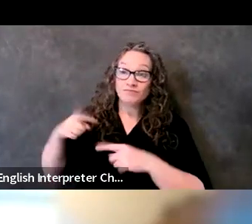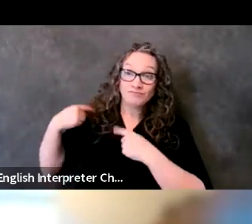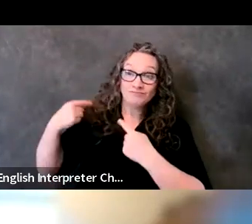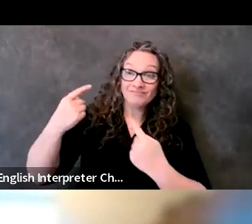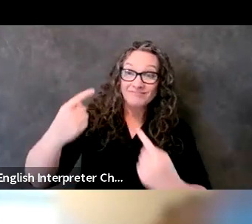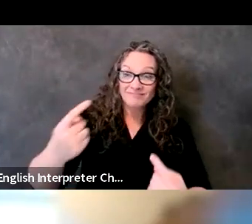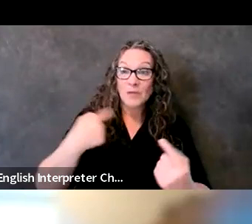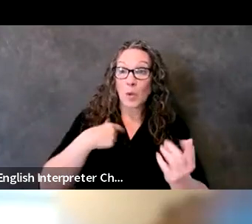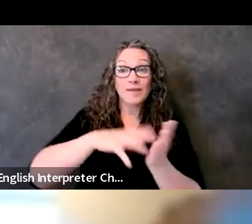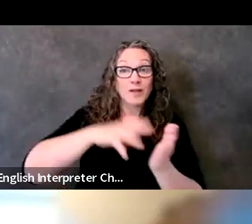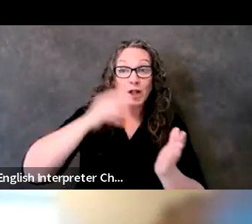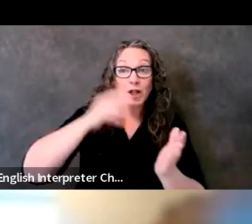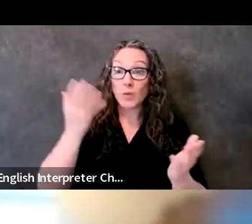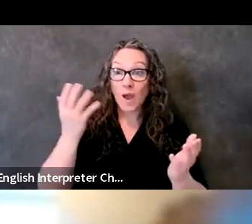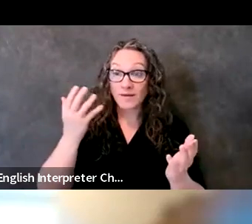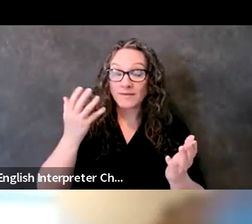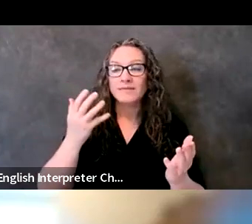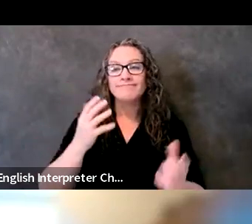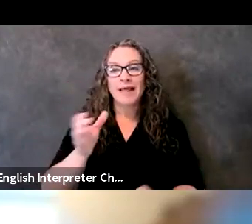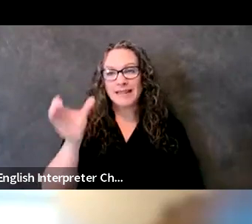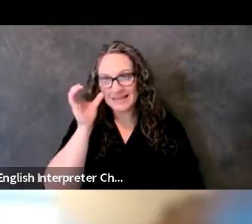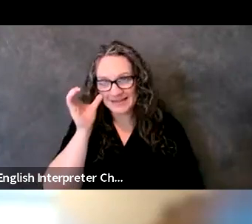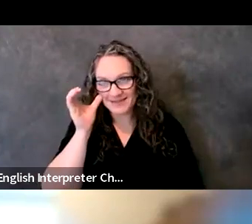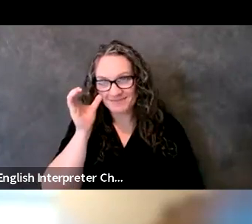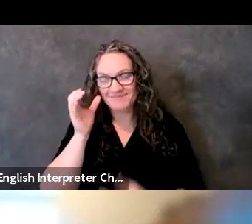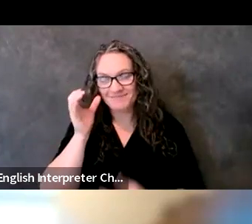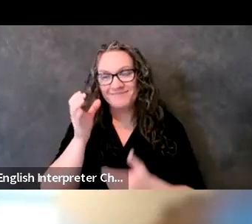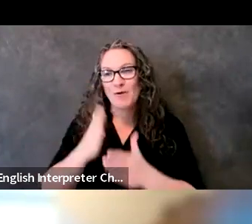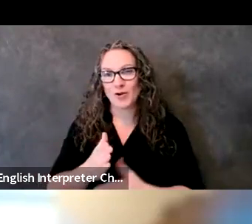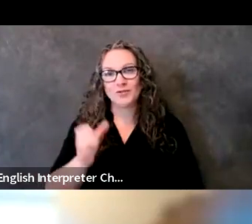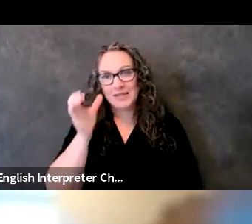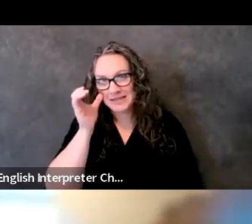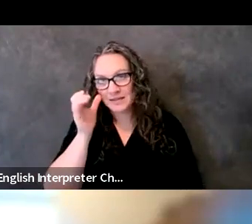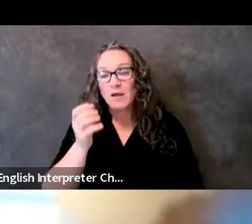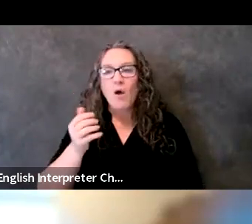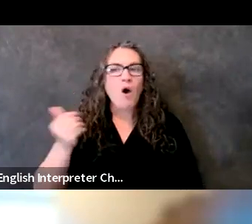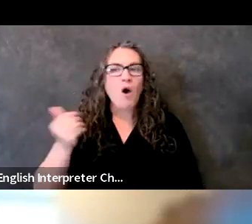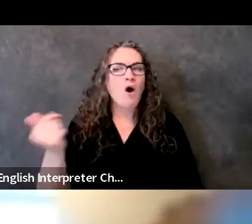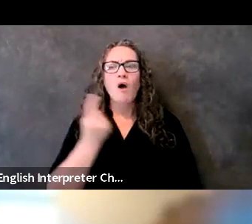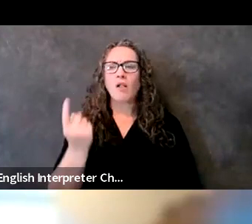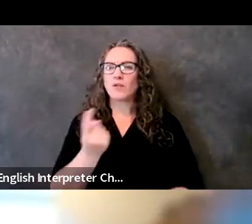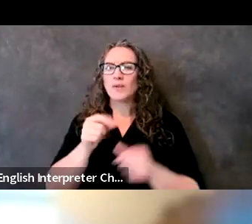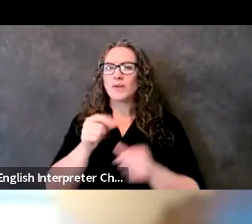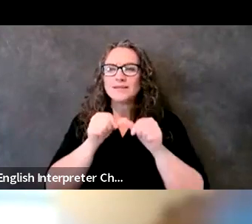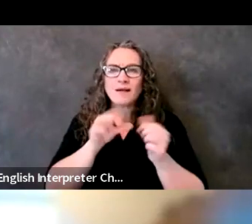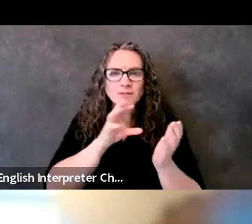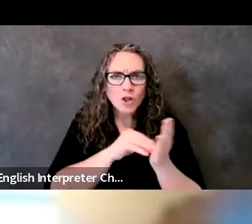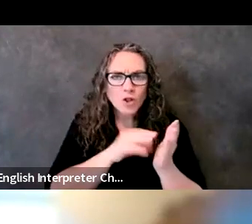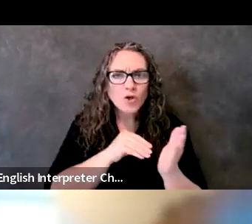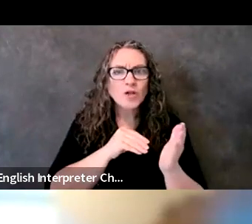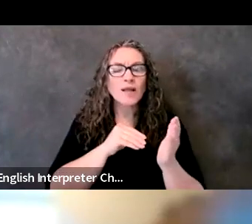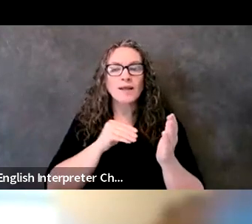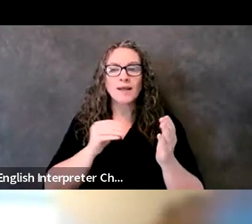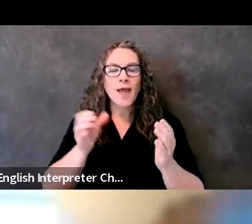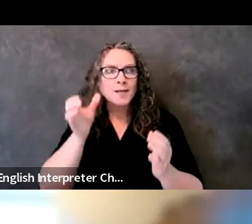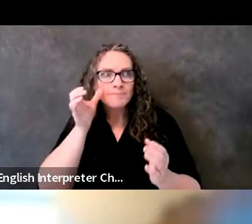listen to our partners. We are always all constantly learning. And so getting that education and being open